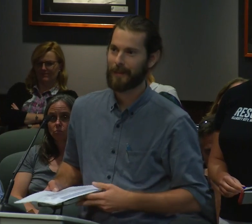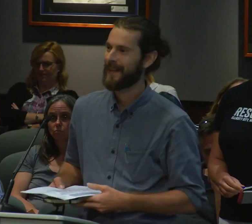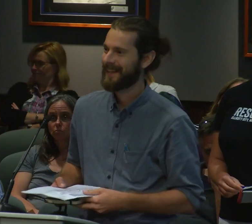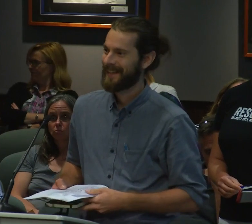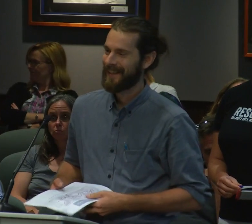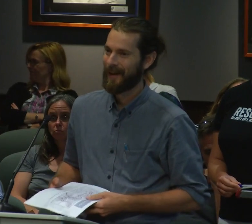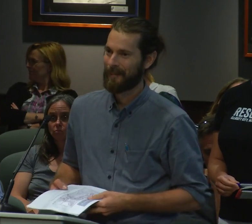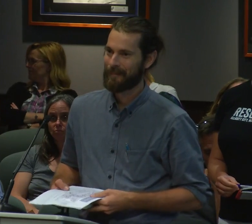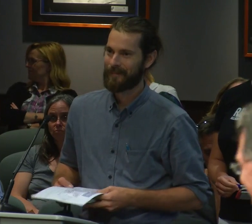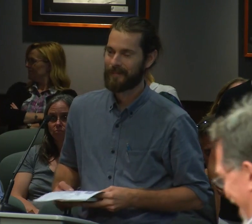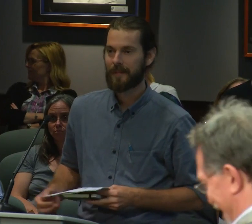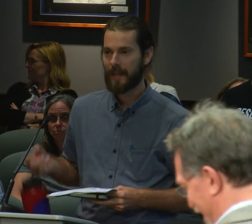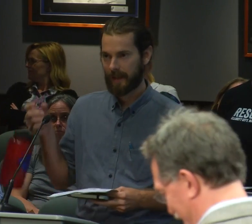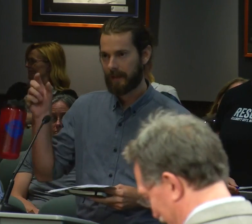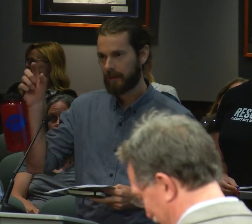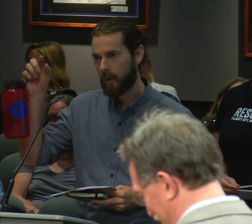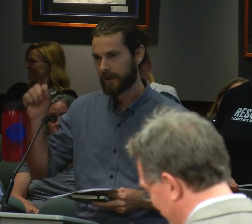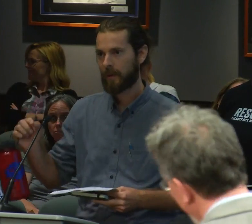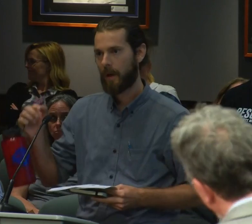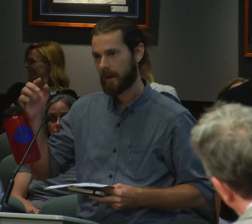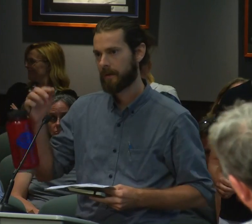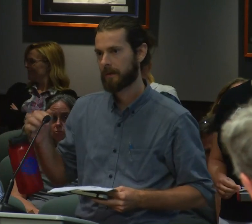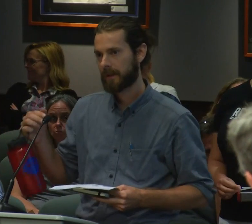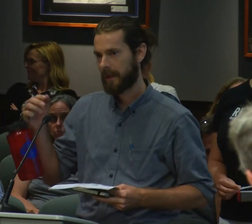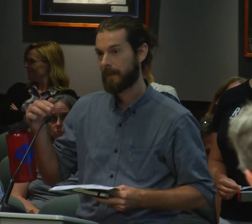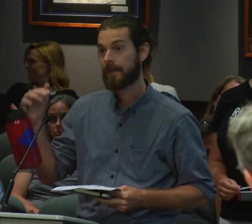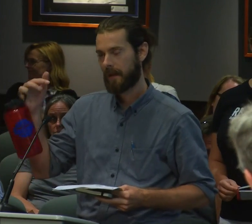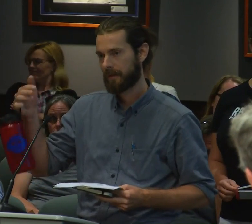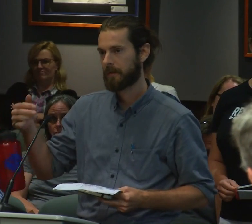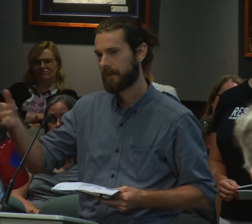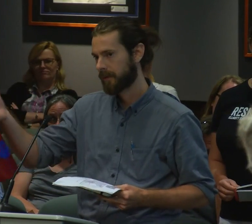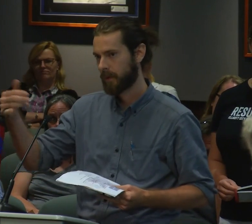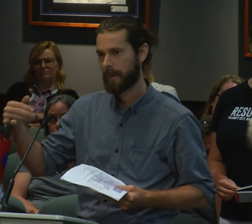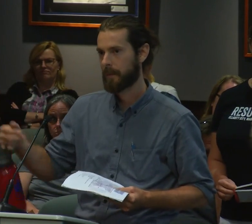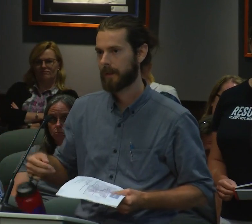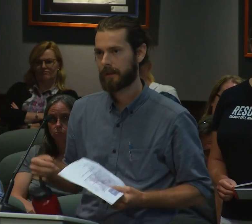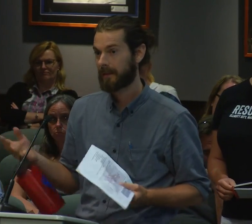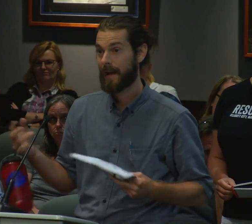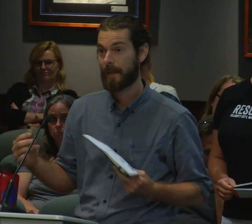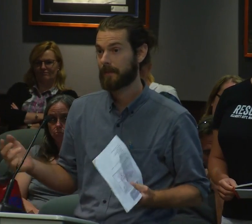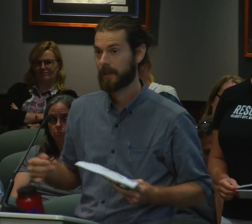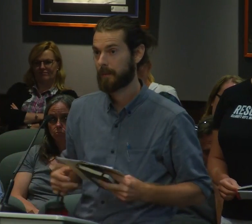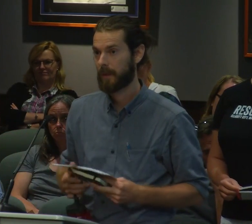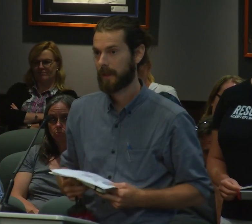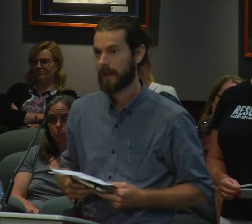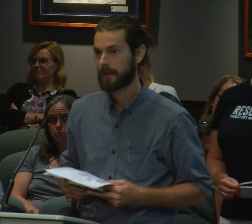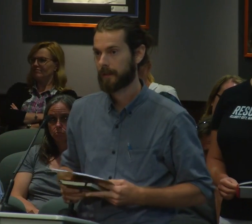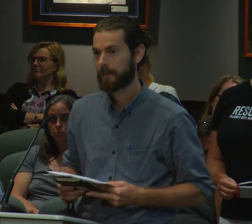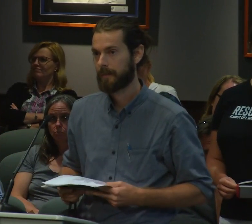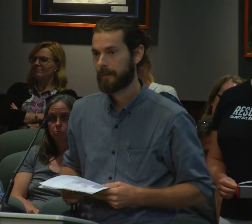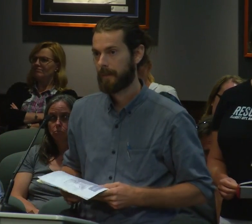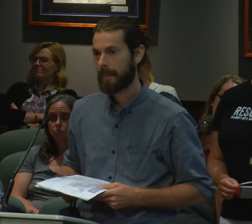or something. But that lowers the water levels kind of based off of storm inputs. Timing is really important in that.